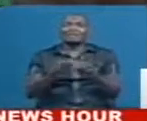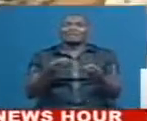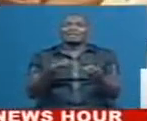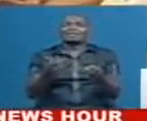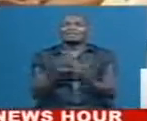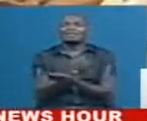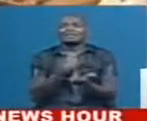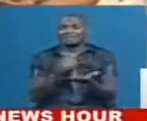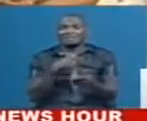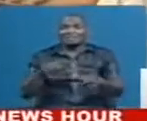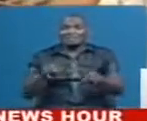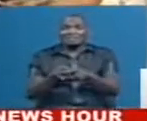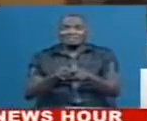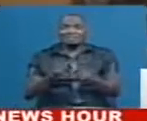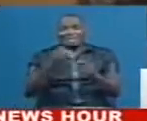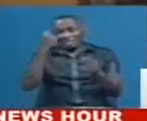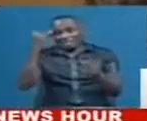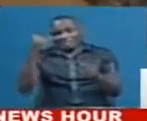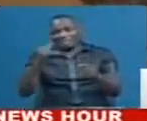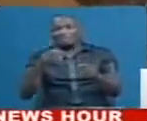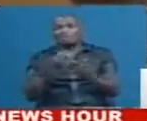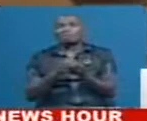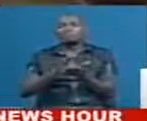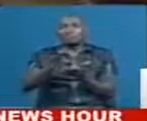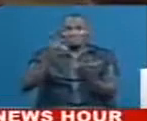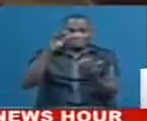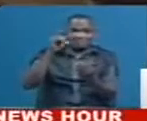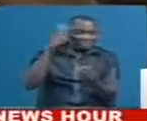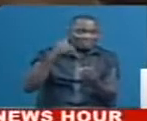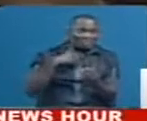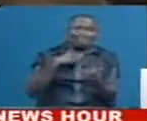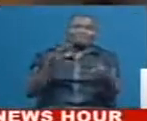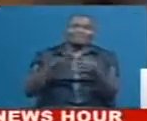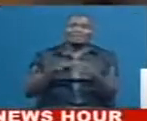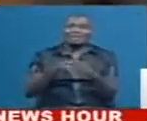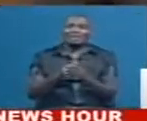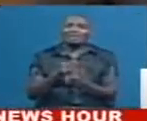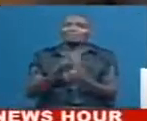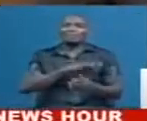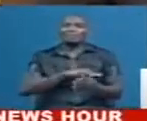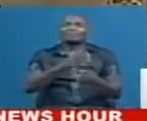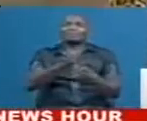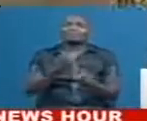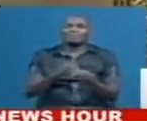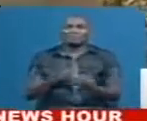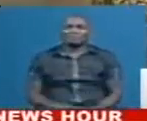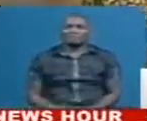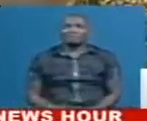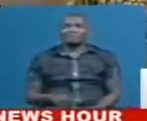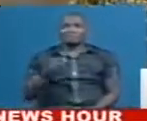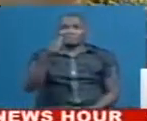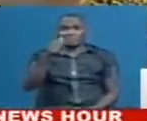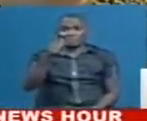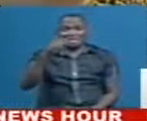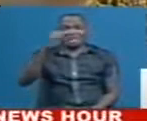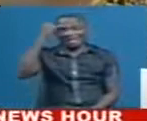country, and hence the move to put resources and expertise together to maximize the benefits of land. Bring your